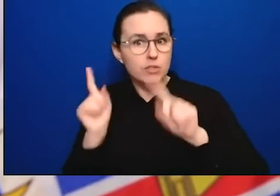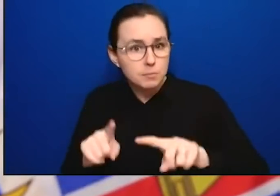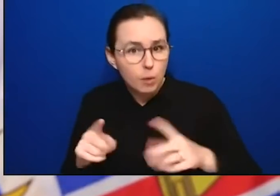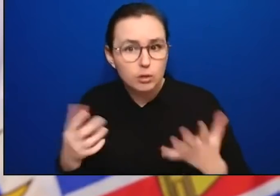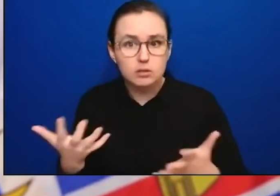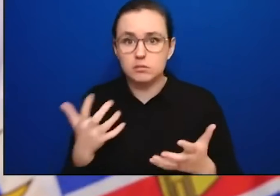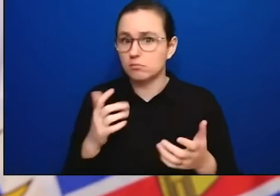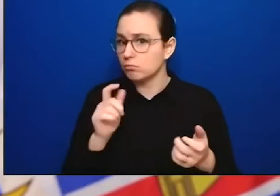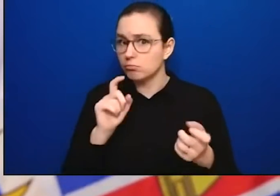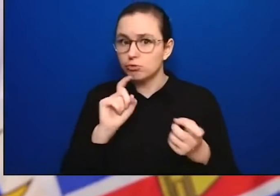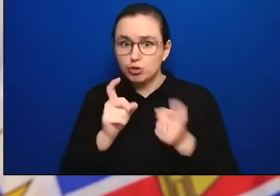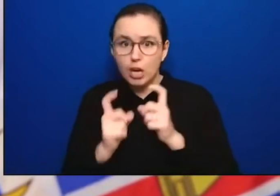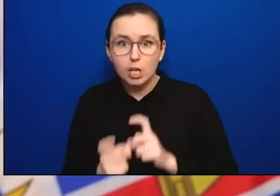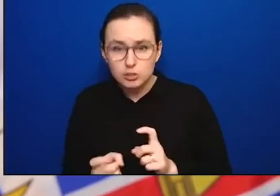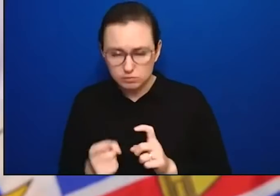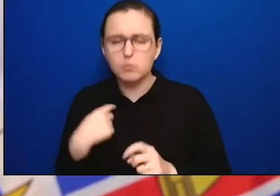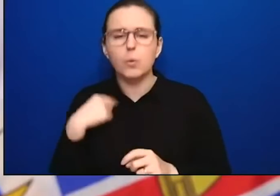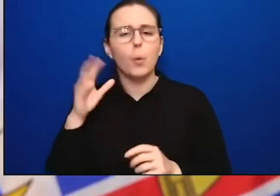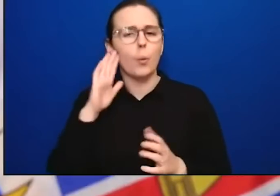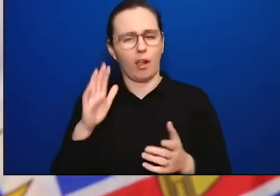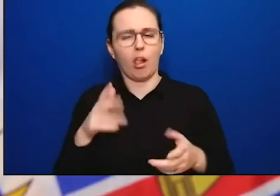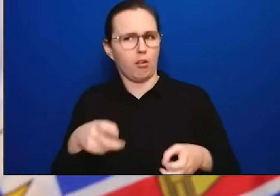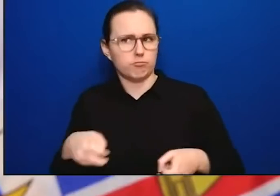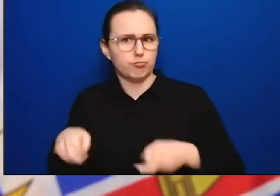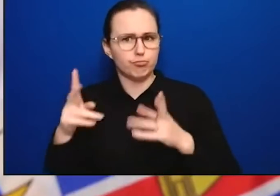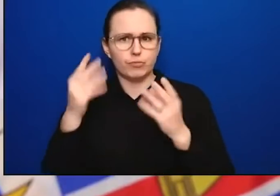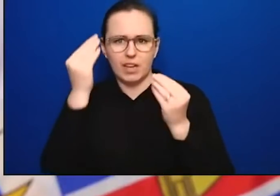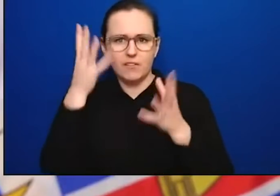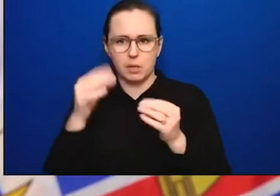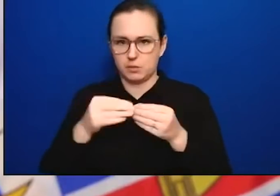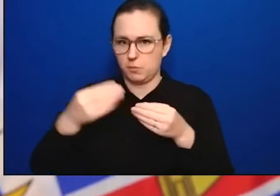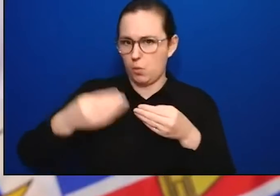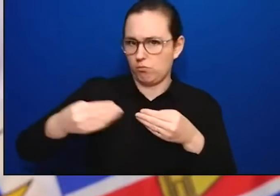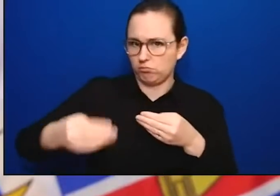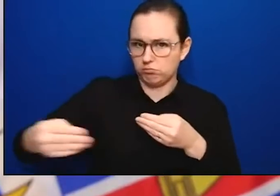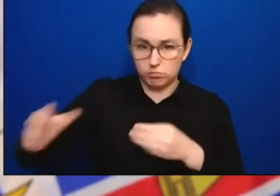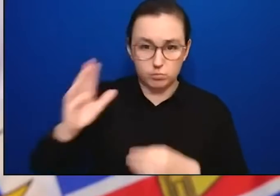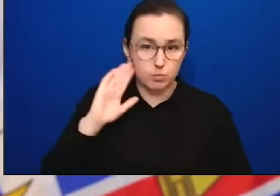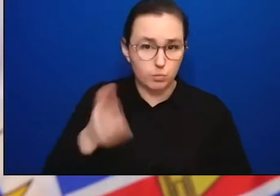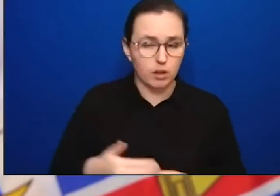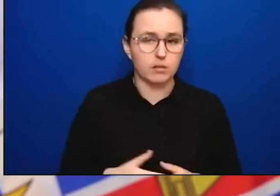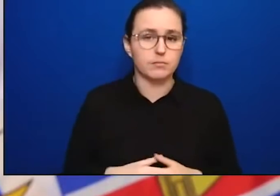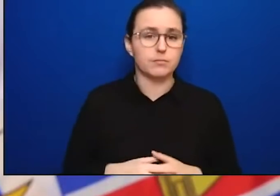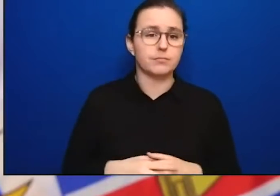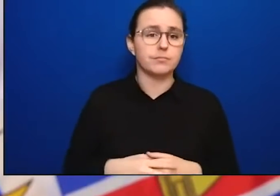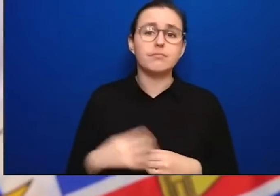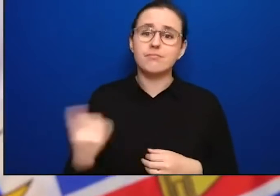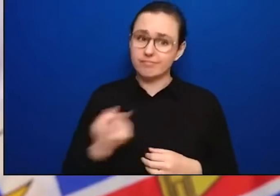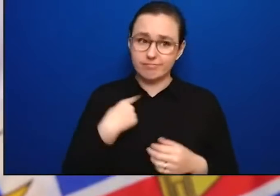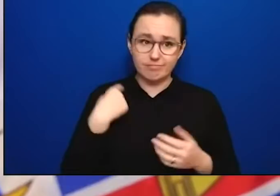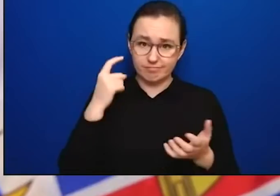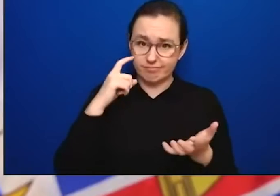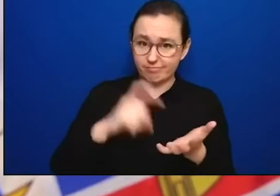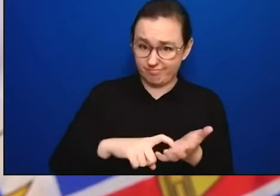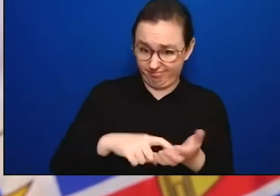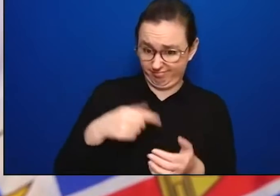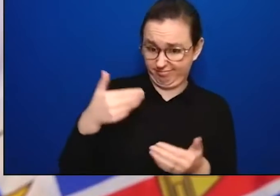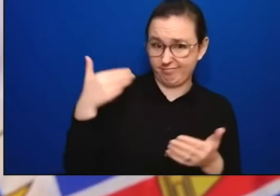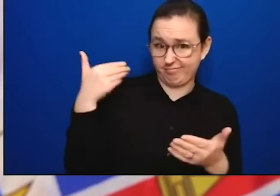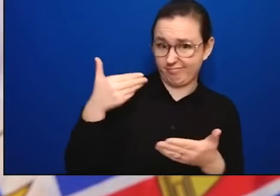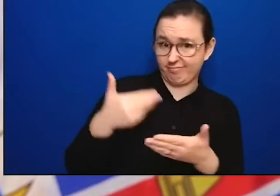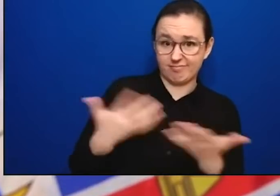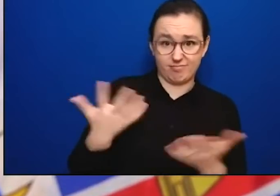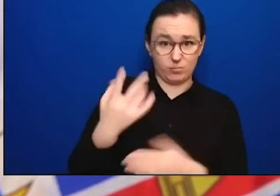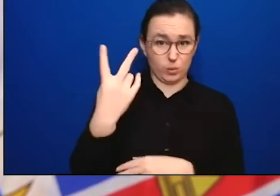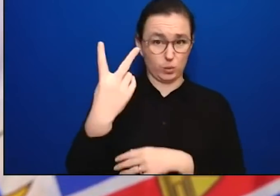of the changes that are coming and will be posted in the coming days, and recognizing as well